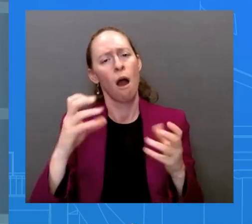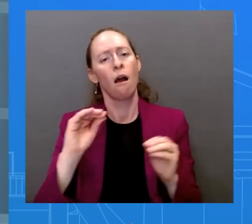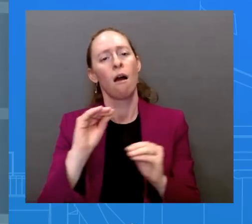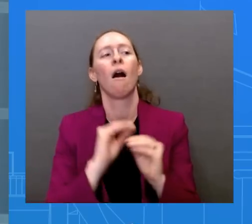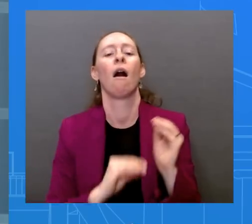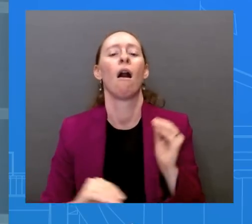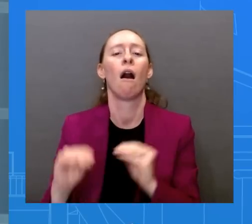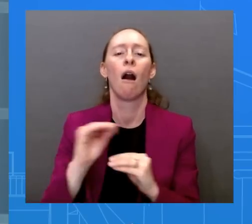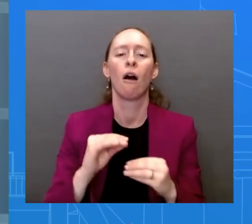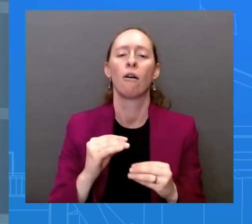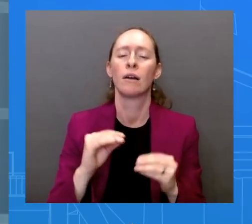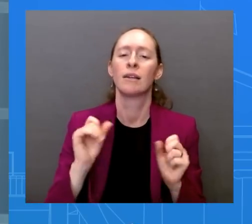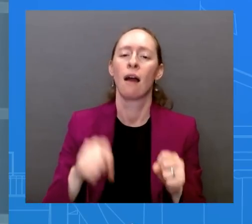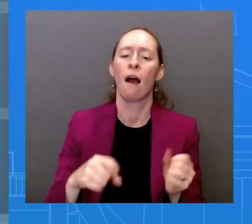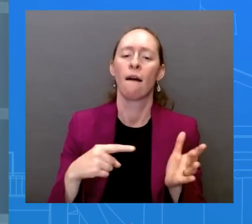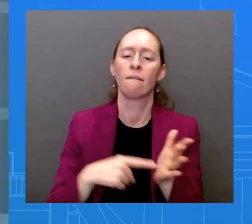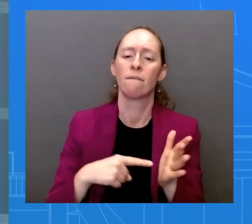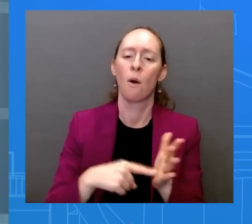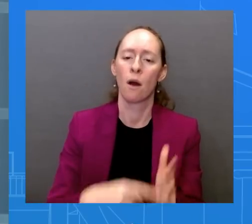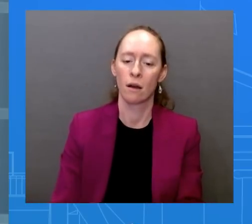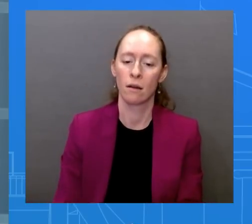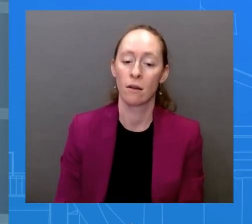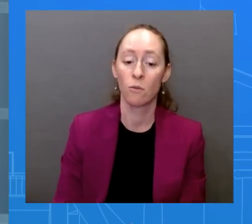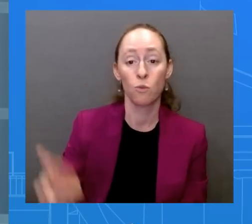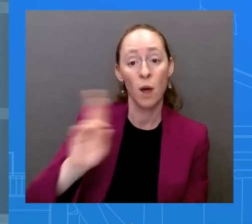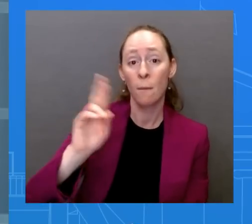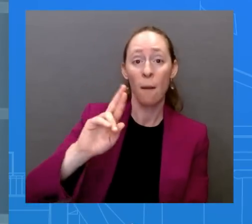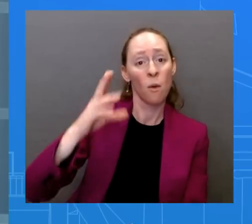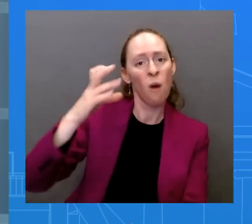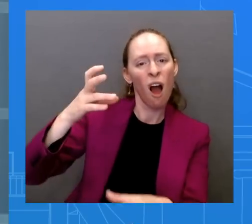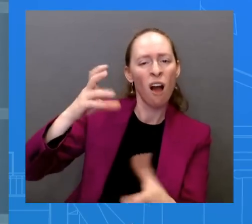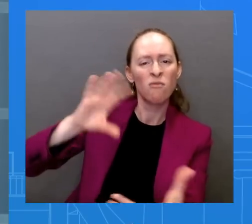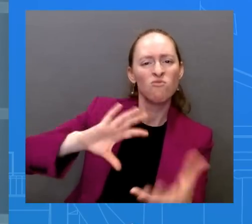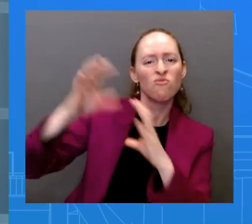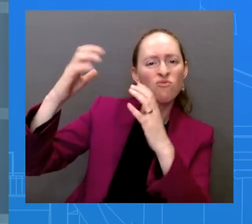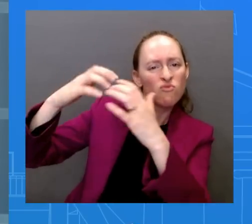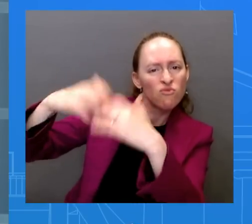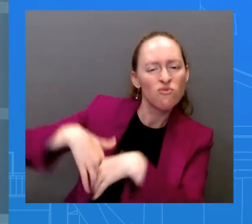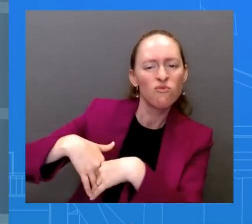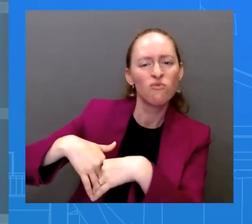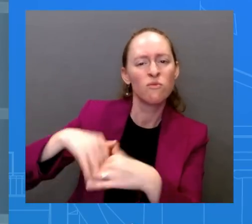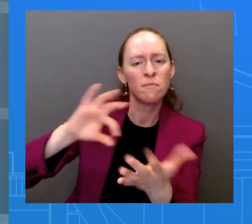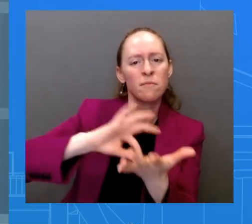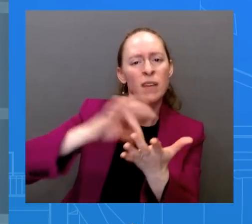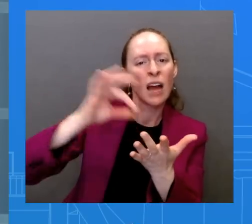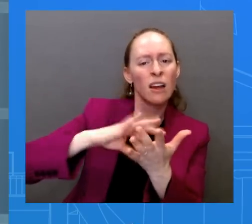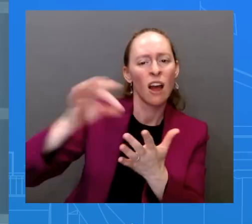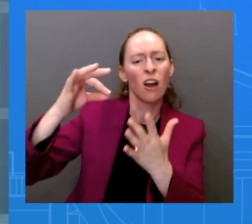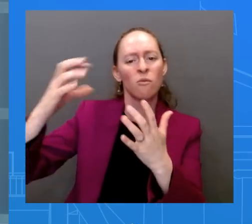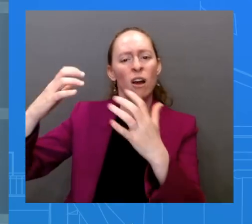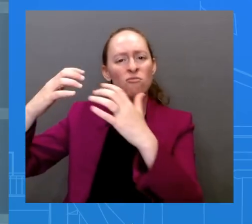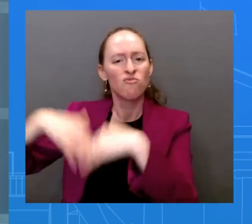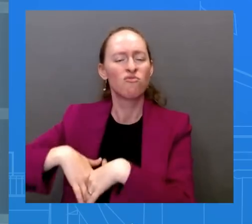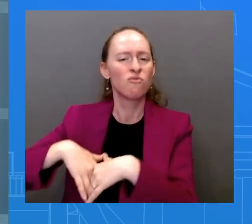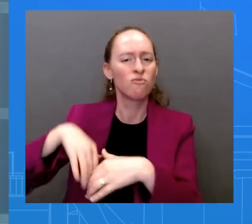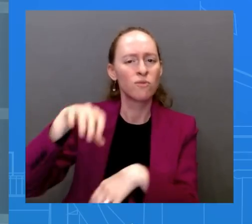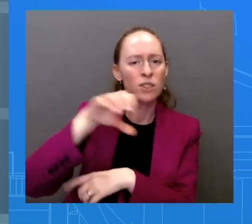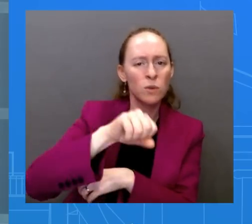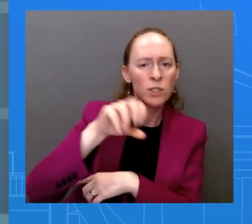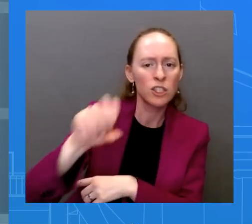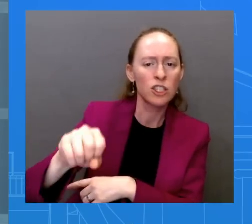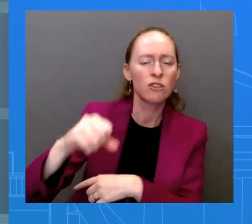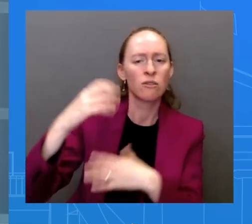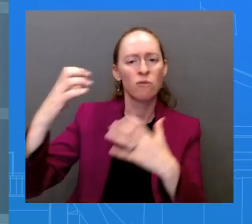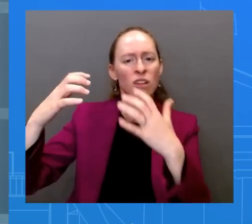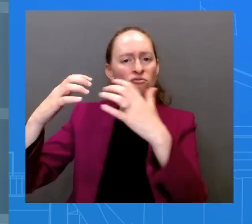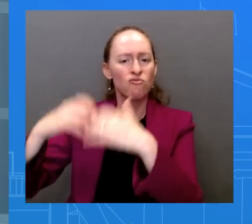Republicans who want to cut Medicare. They want to sunset Medicare. They want to sunset Social Security. You have this GOP agenda that